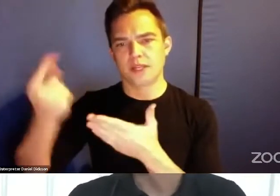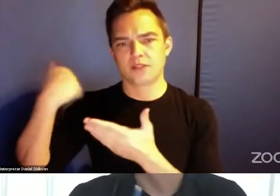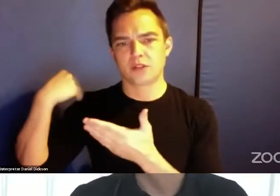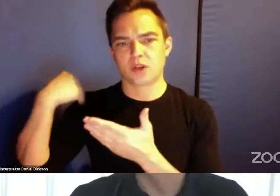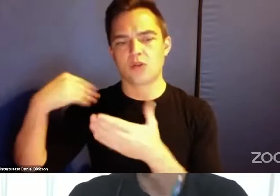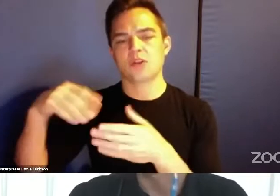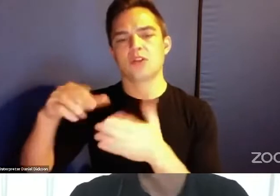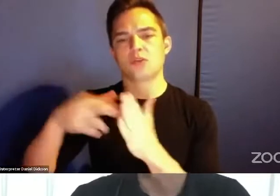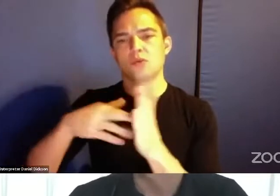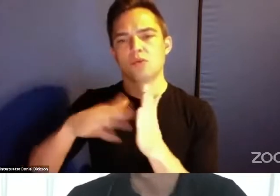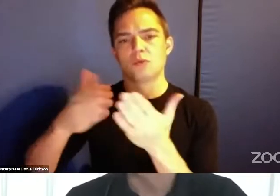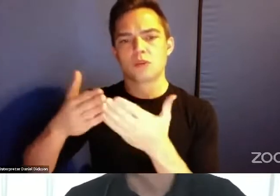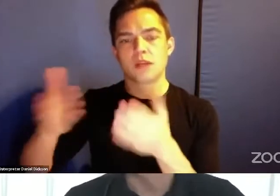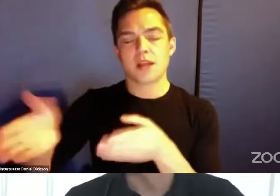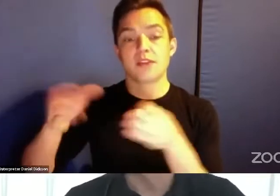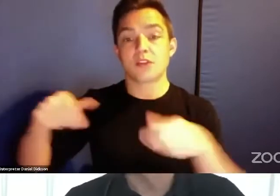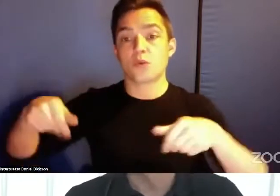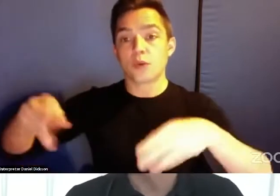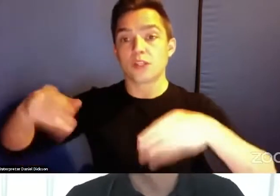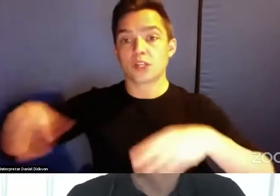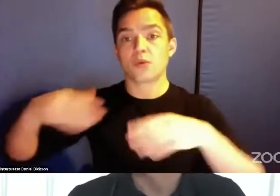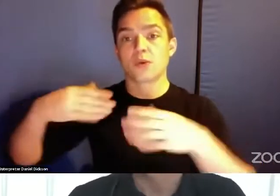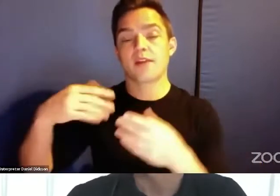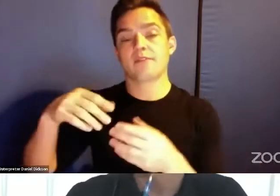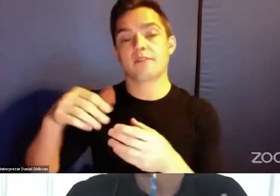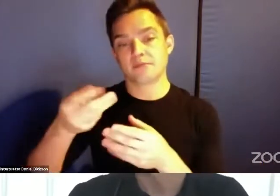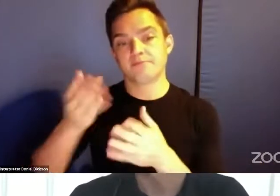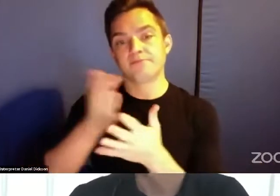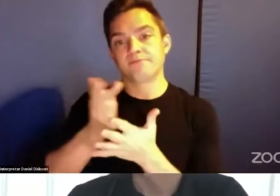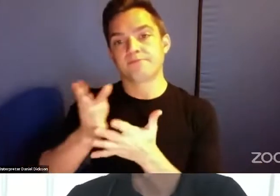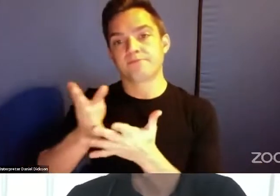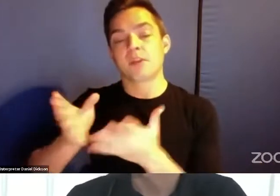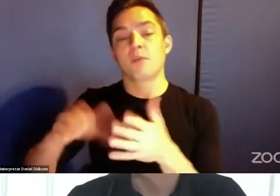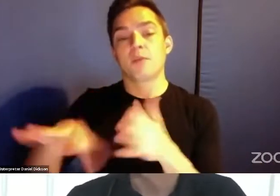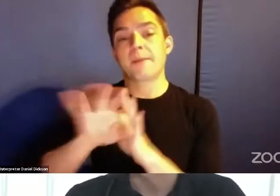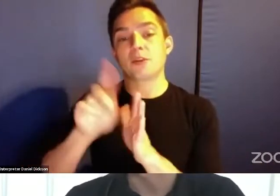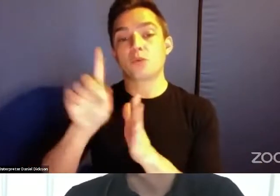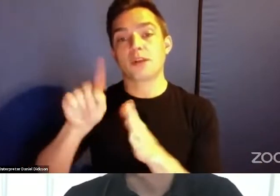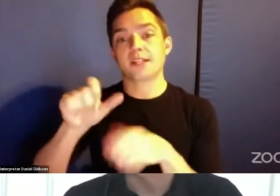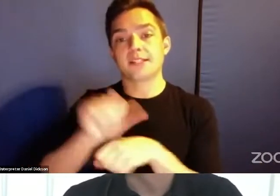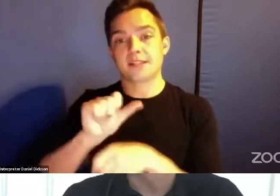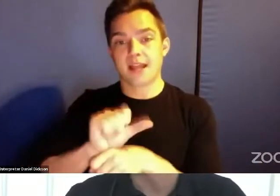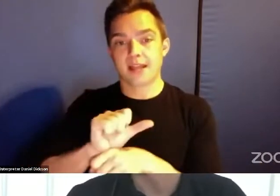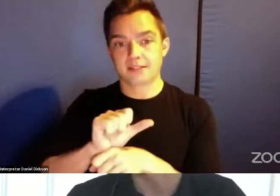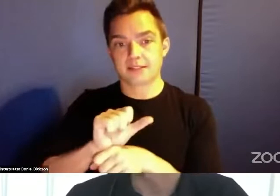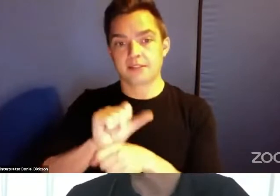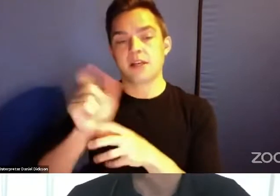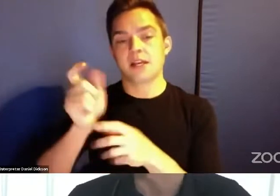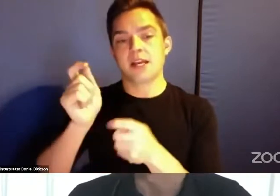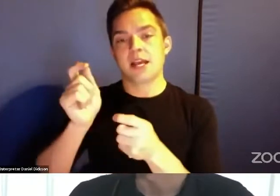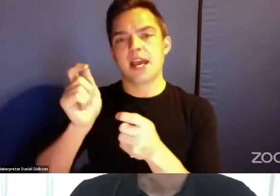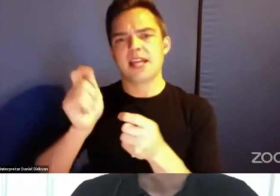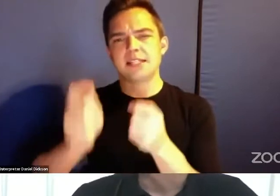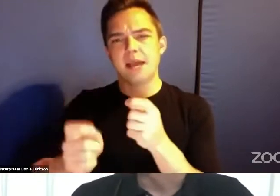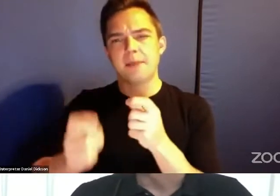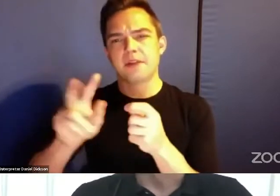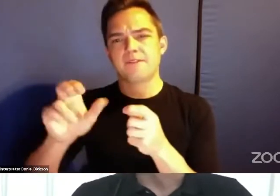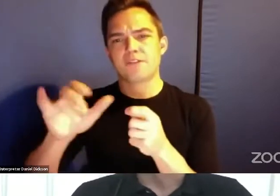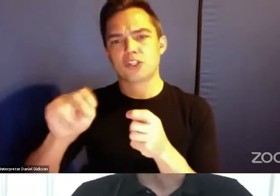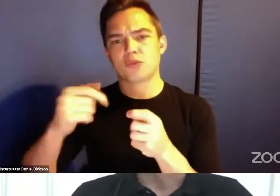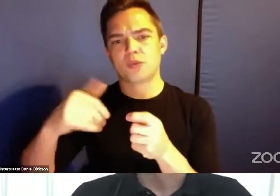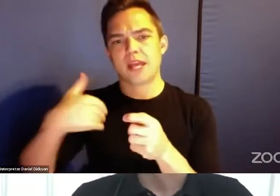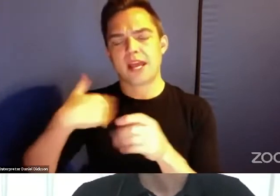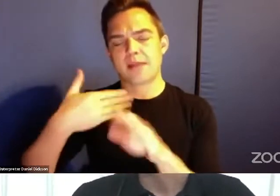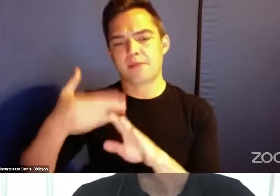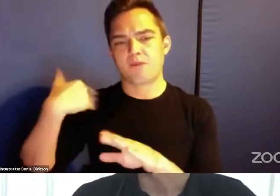We selected one of these tasks, which is the stairs, an adapted version of the version we had in the past. And now